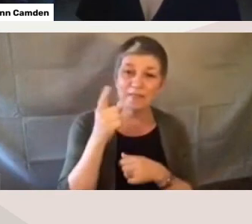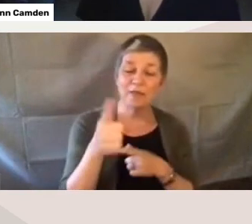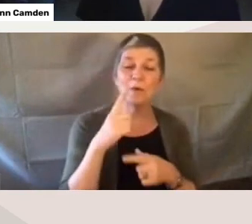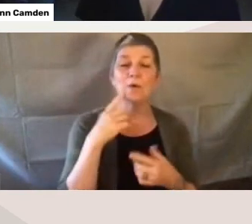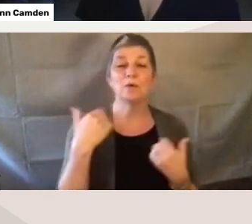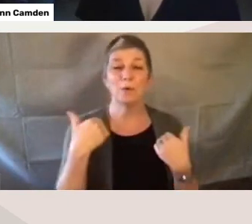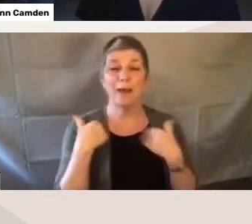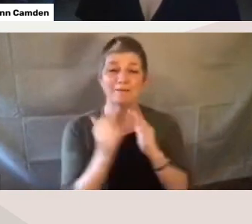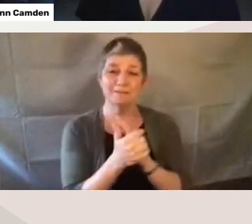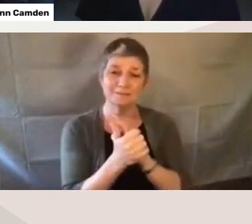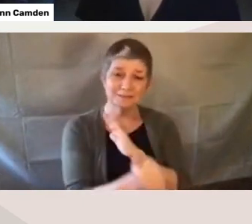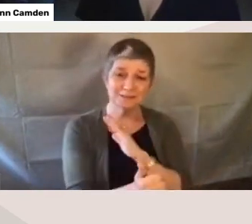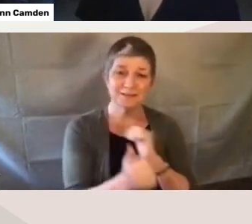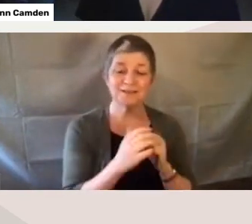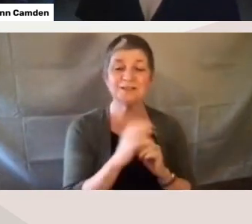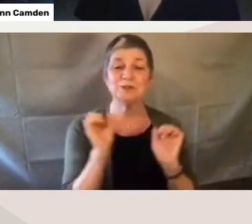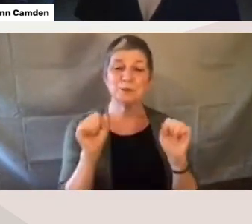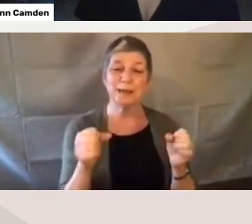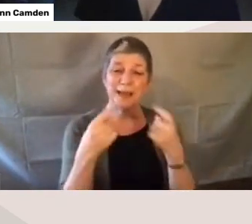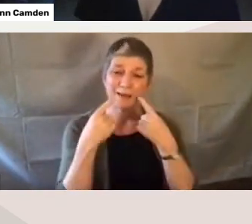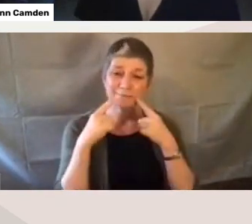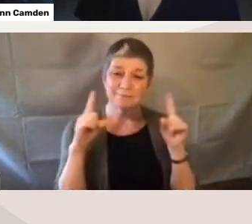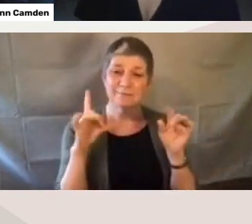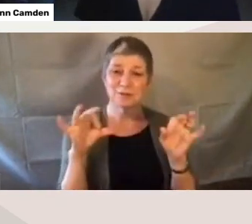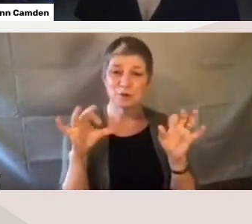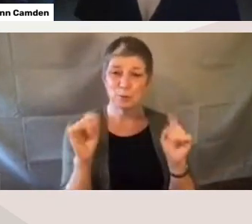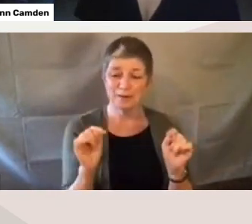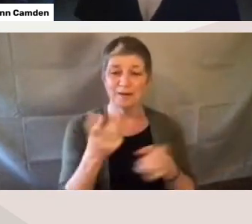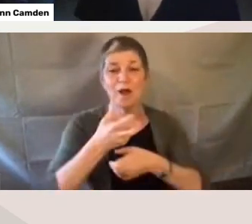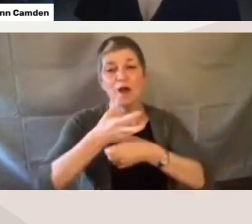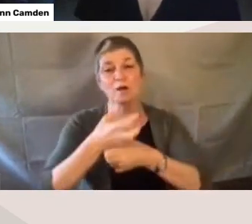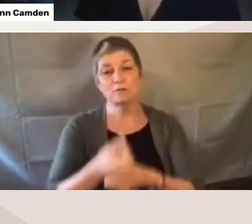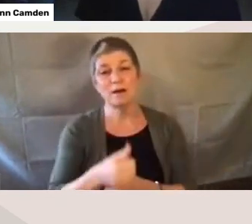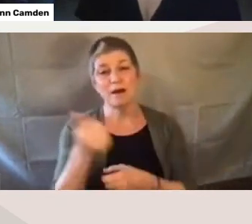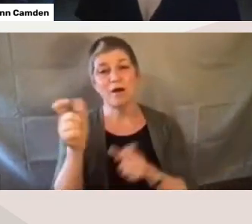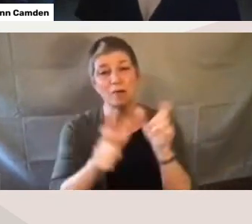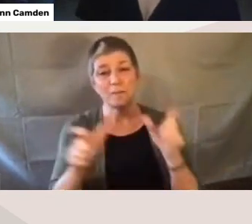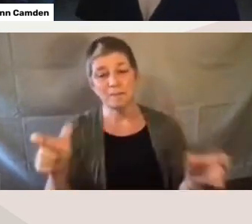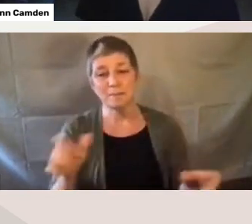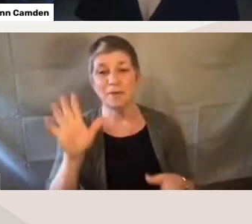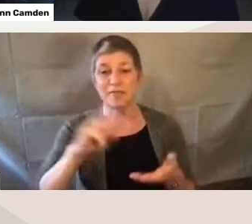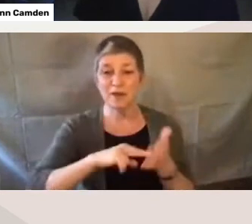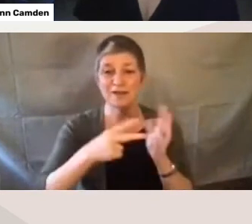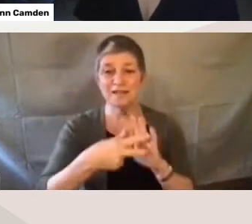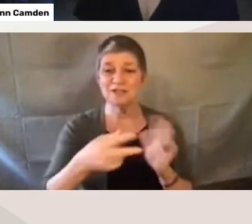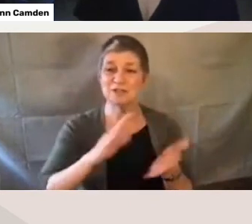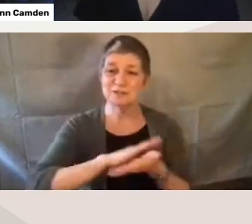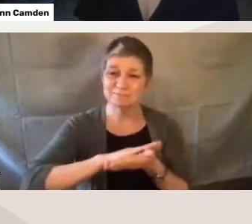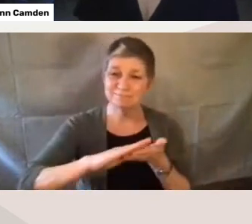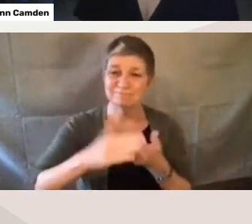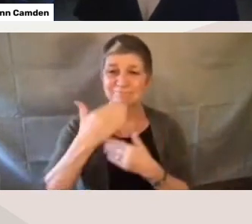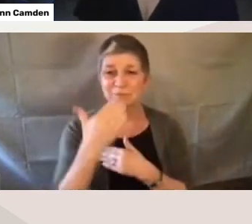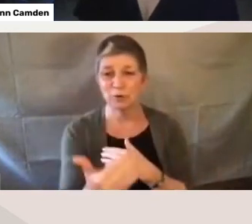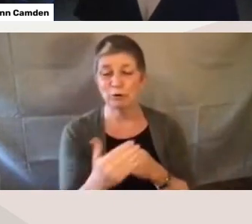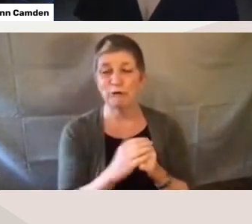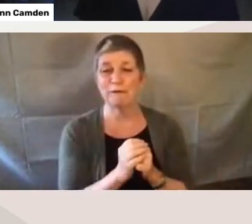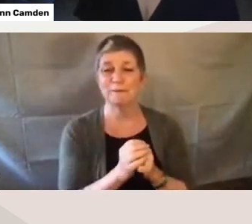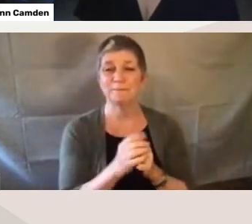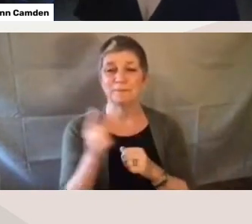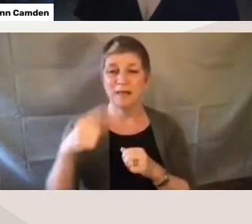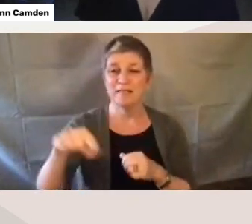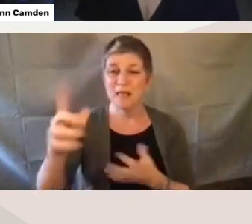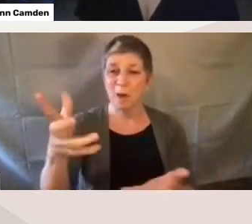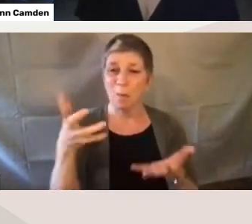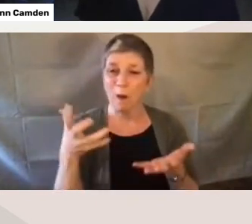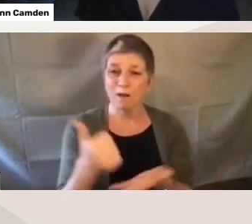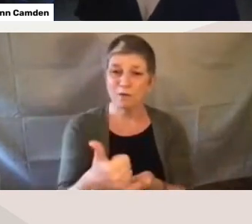disposal to get it done, and to trust other people that their intentions are pure and good, and that they want to help,